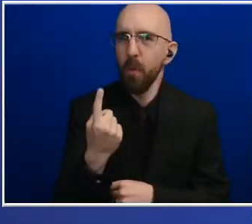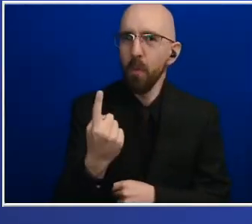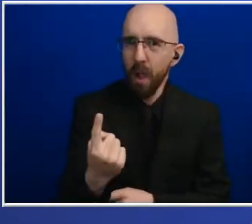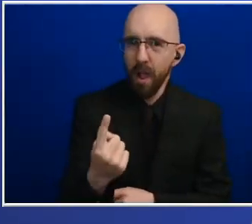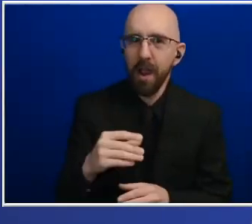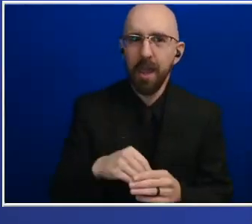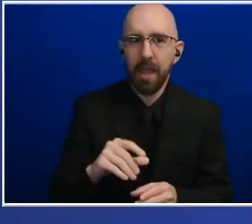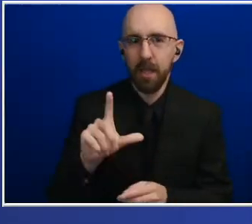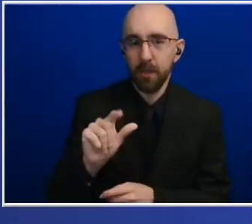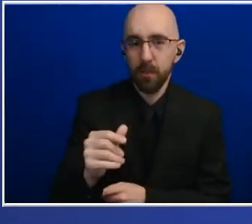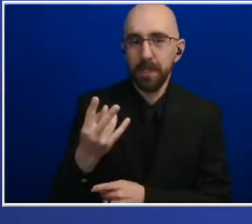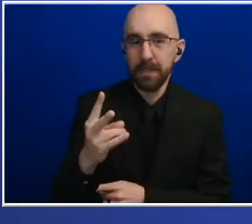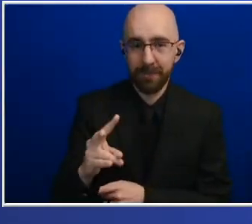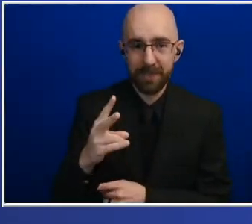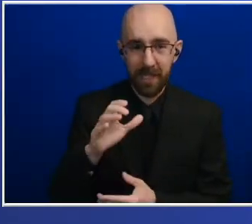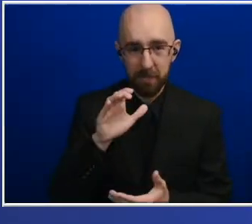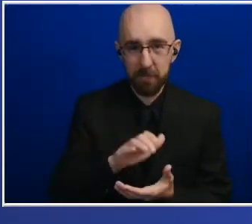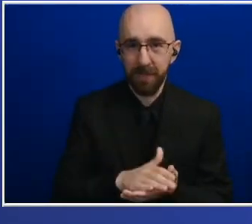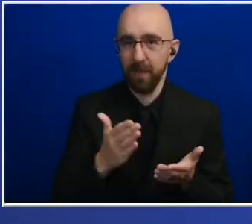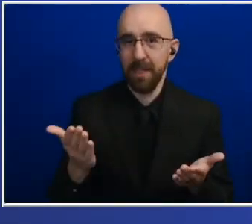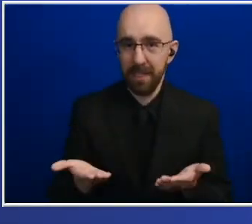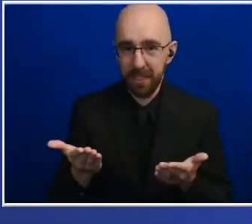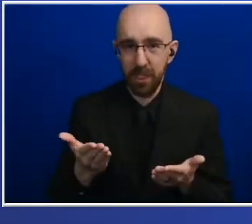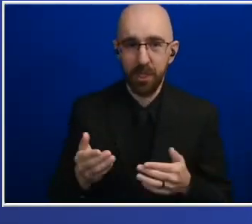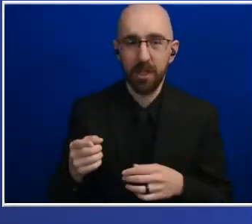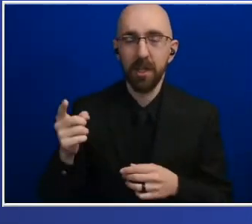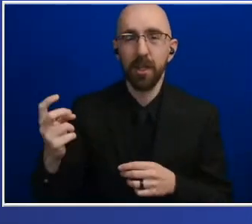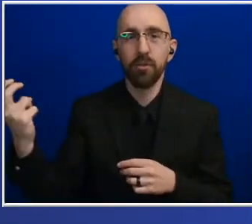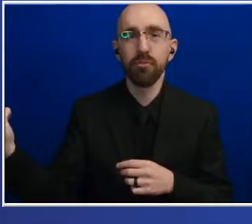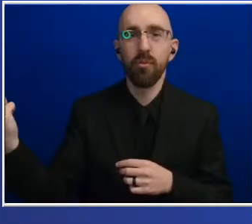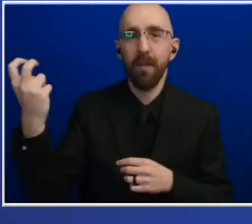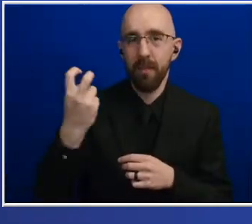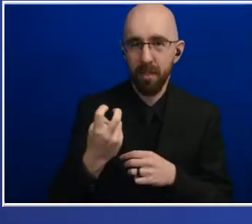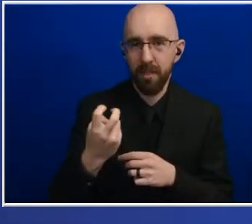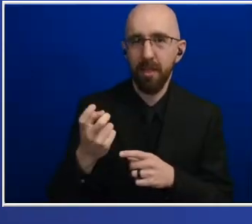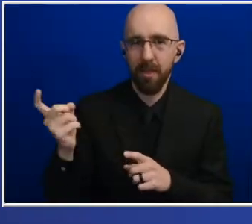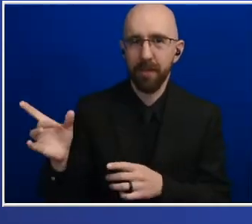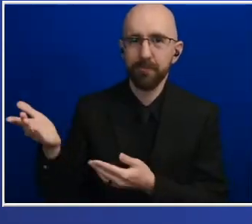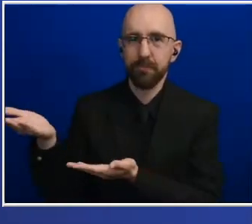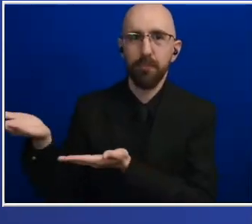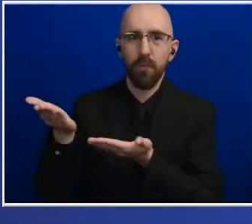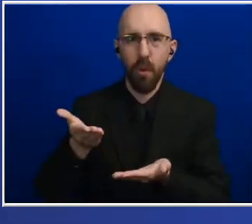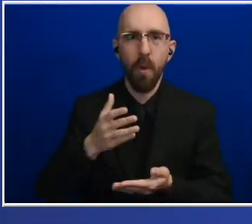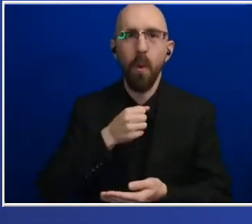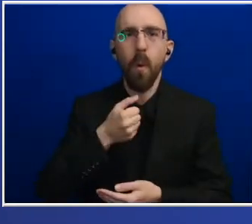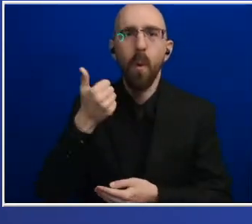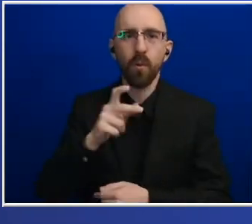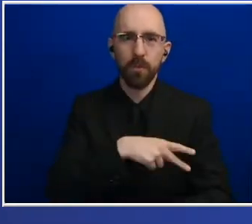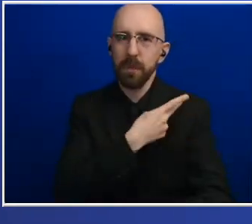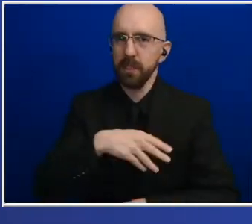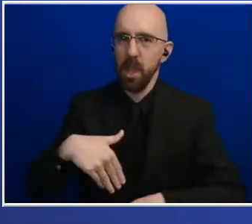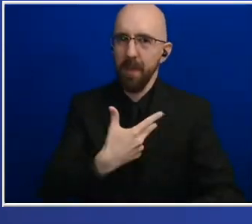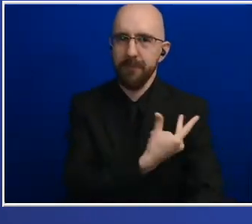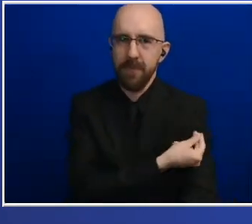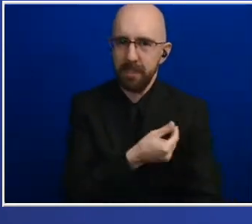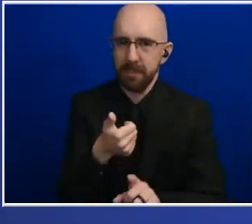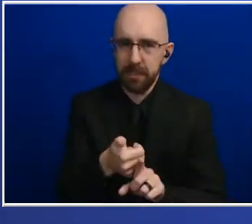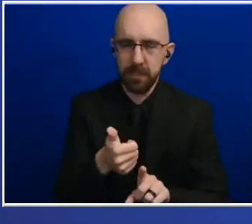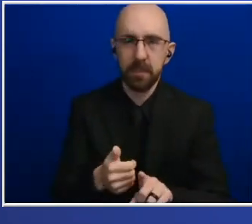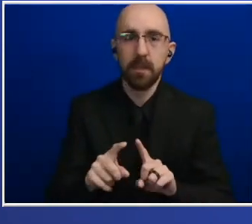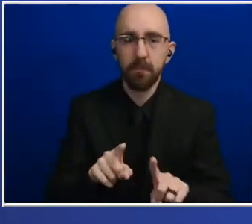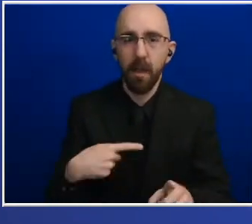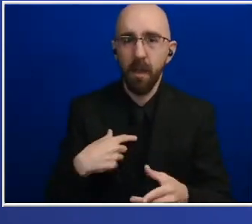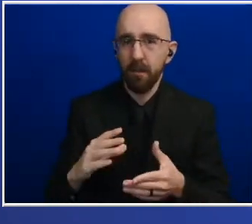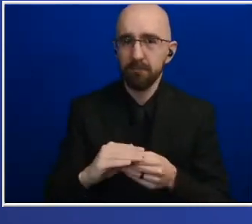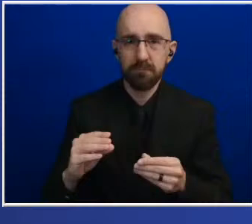2017. I think it was here. It was in a returning traveler, older patient that was not vaccinated. But, you know, as I tell my colleagues and other people